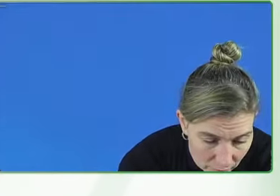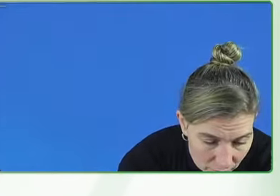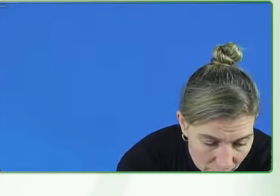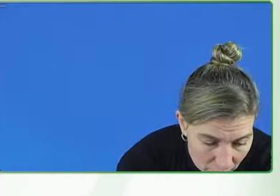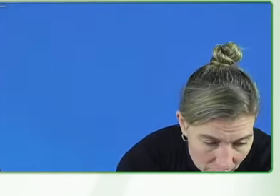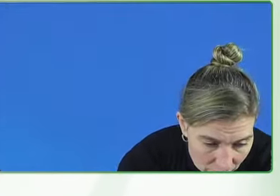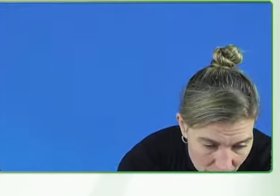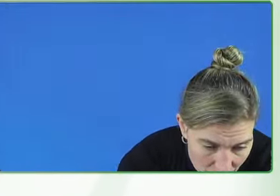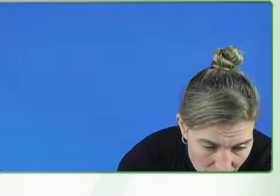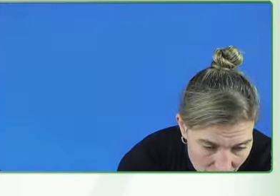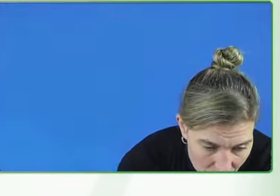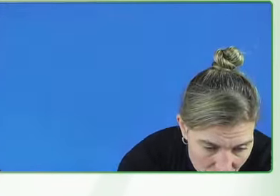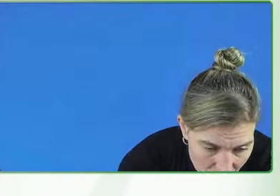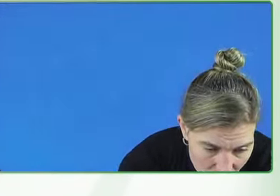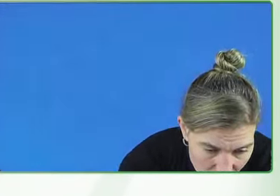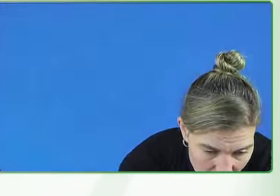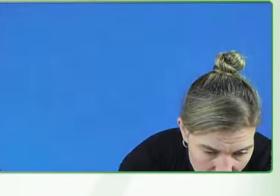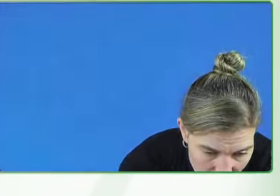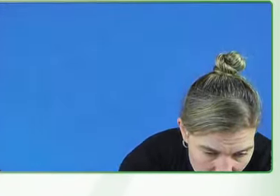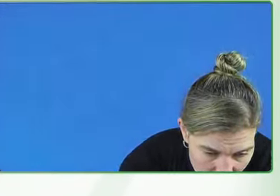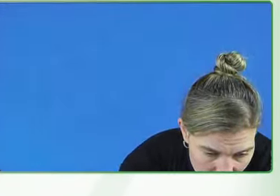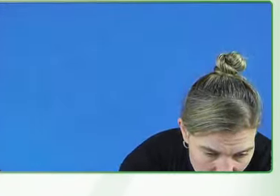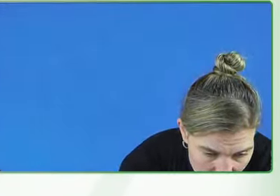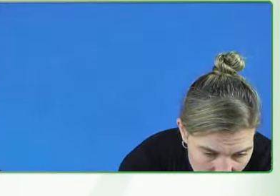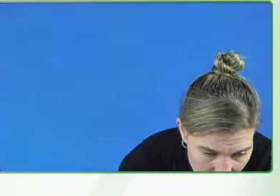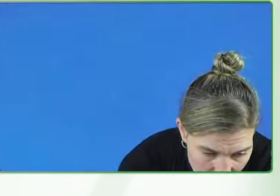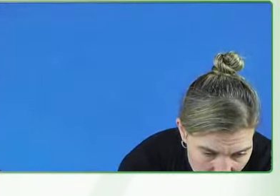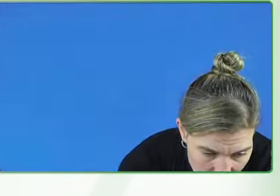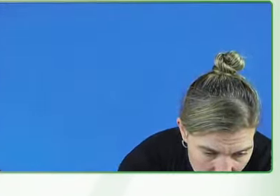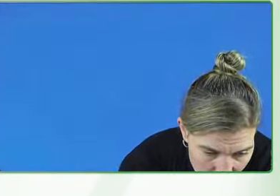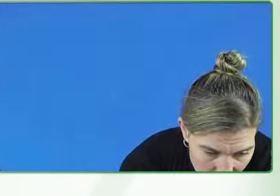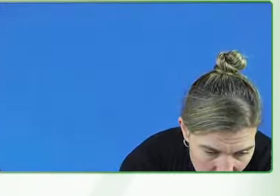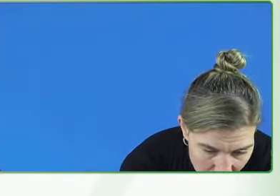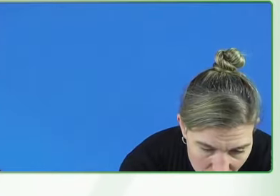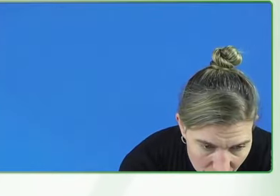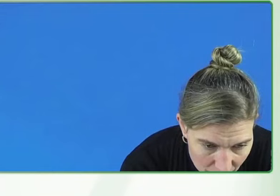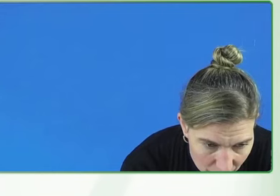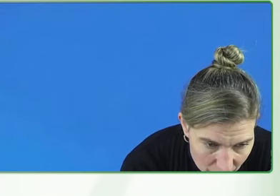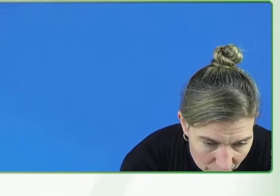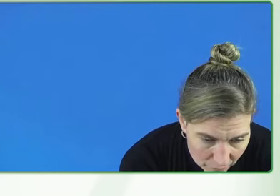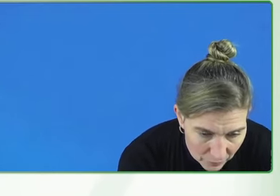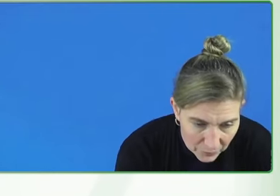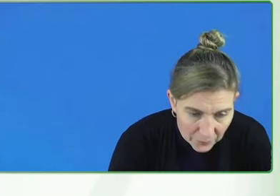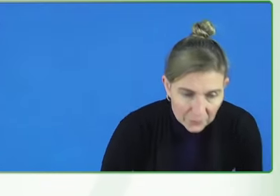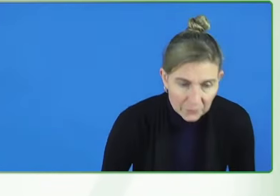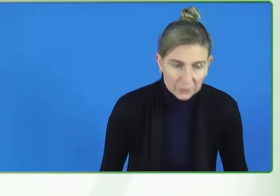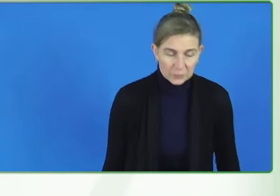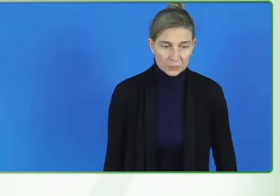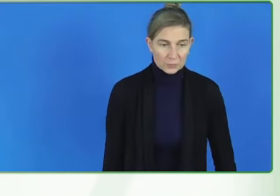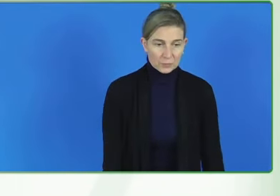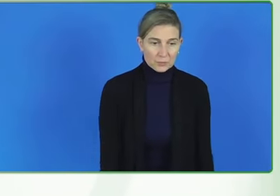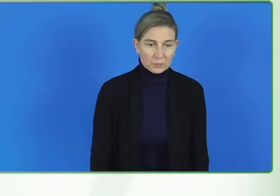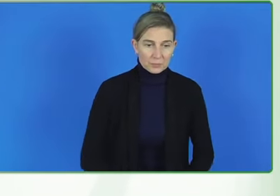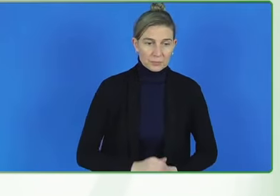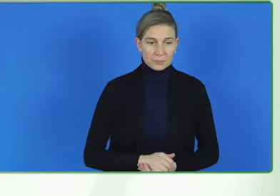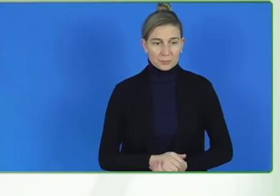period. And as part of this process, each of their cases will be reviewed by a wardship court. And as part of the